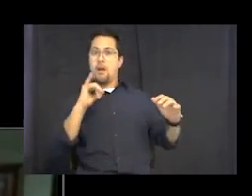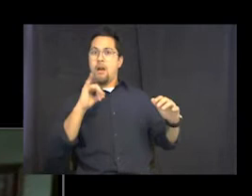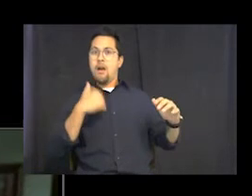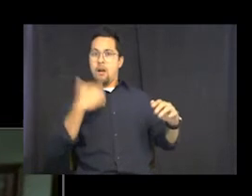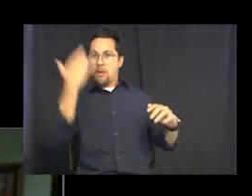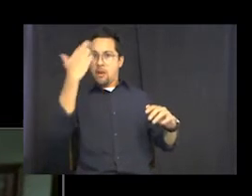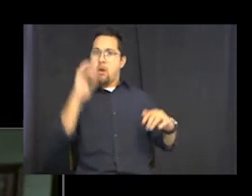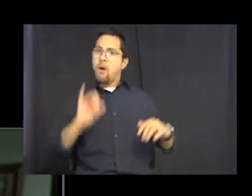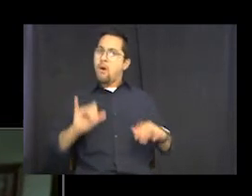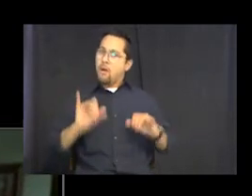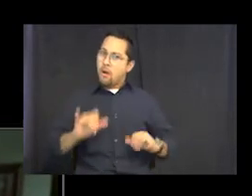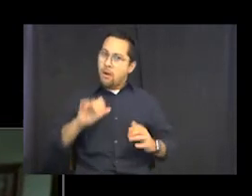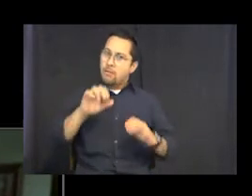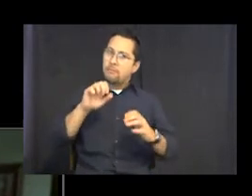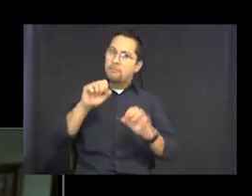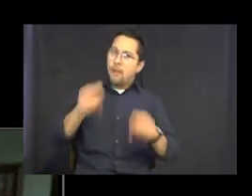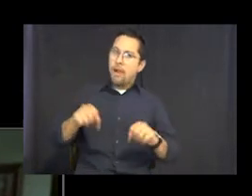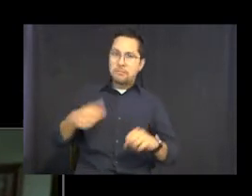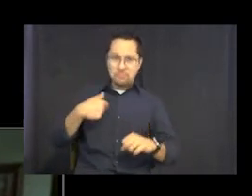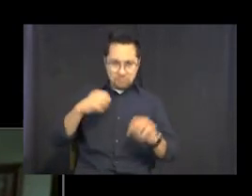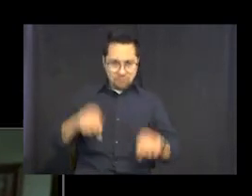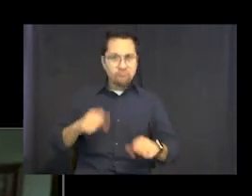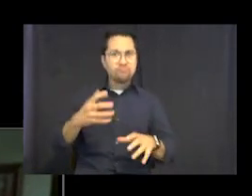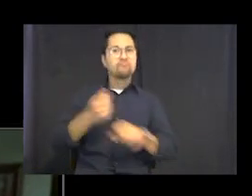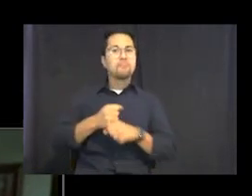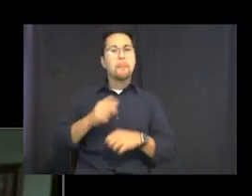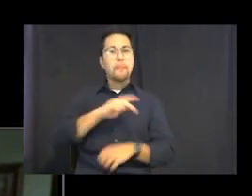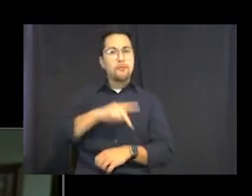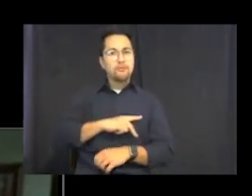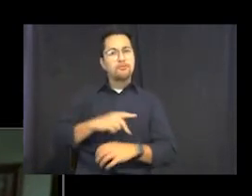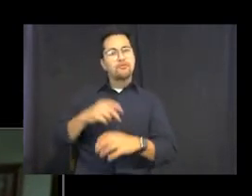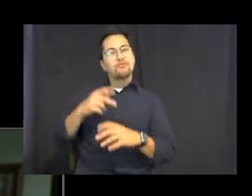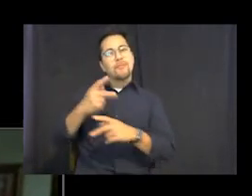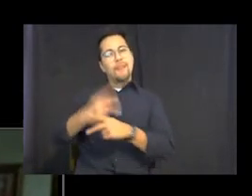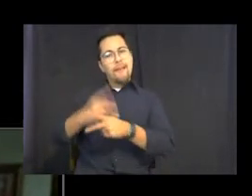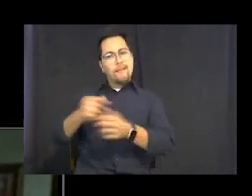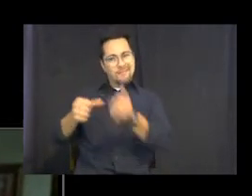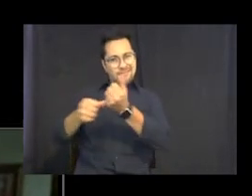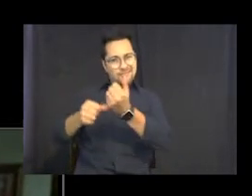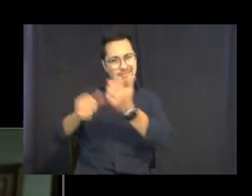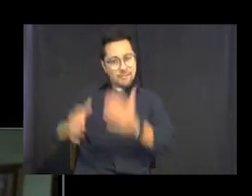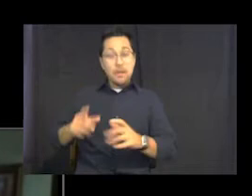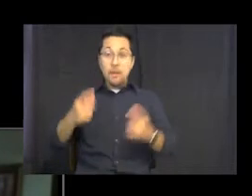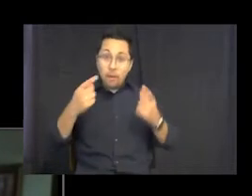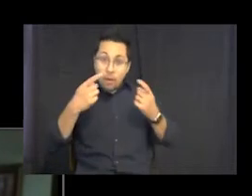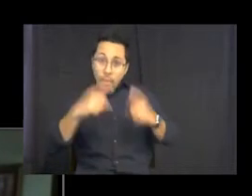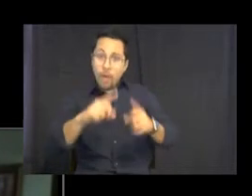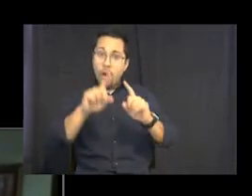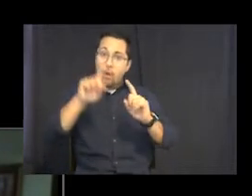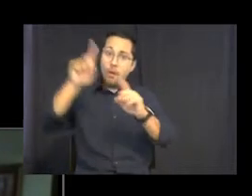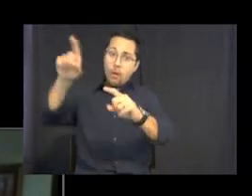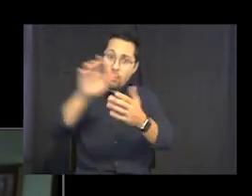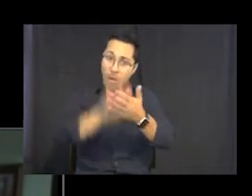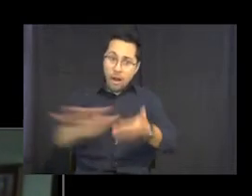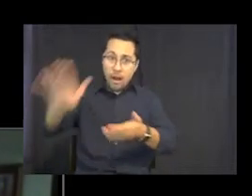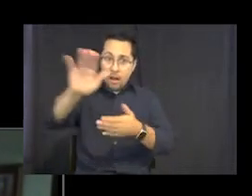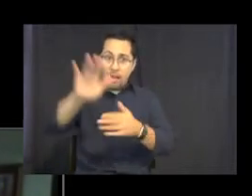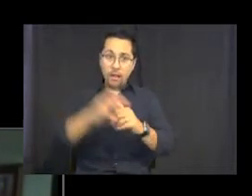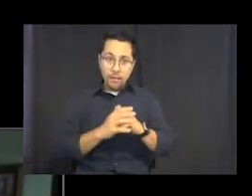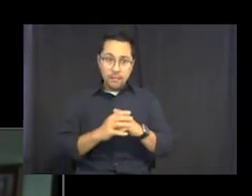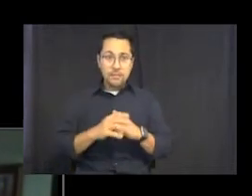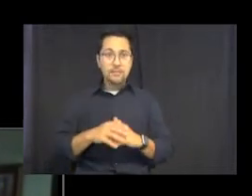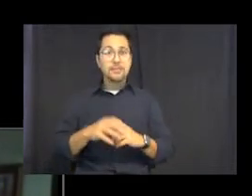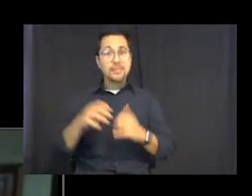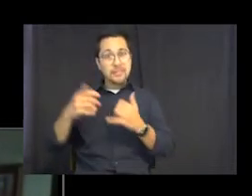can have personal care assistant while going to college out of state and still